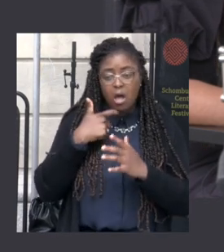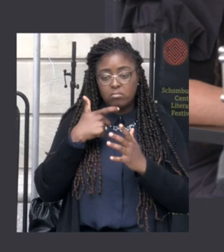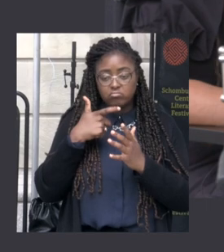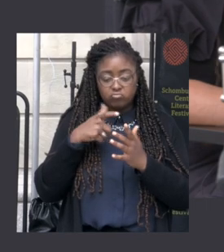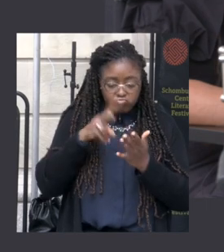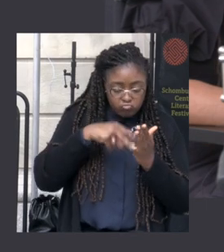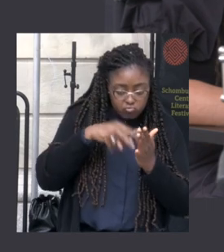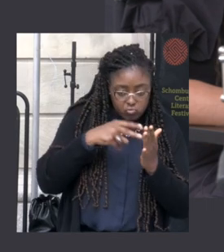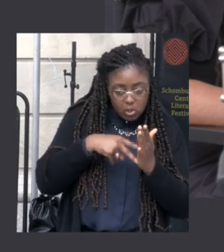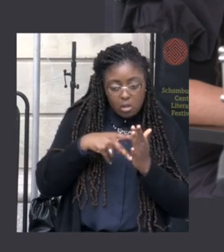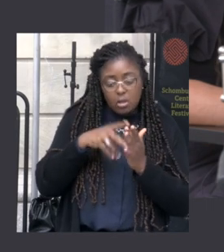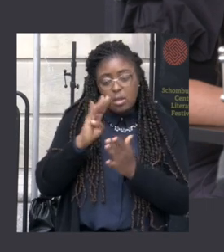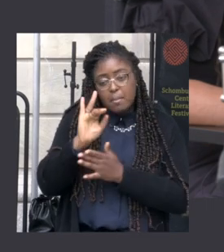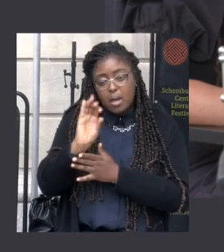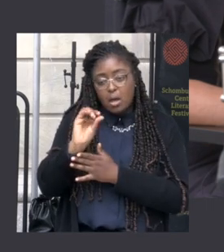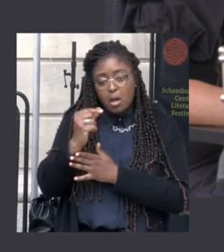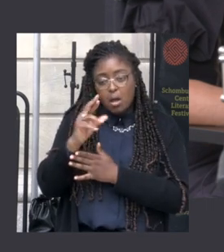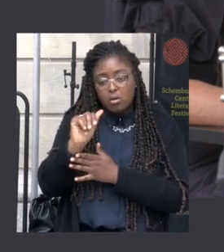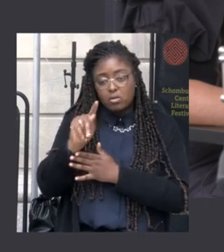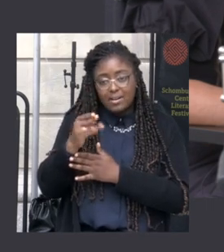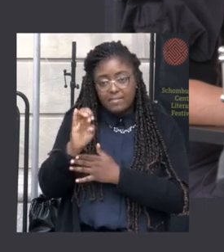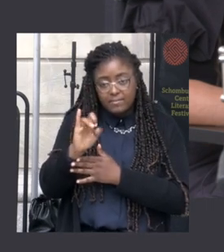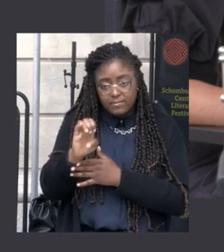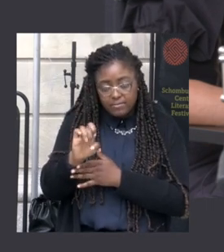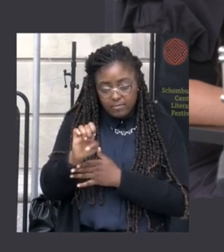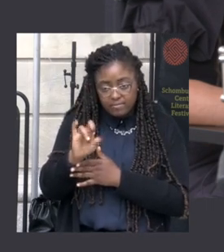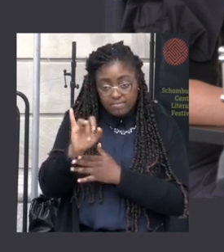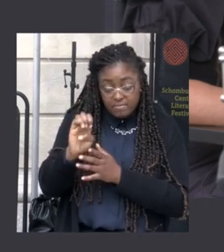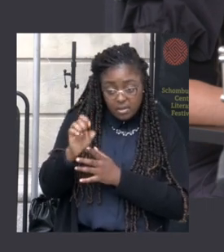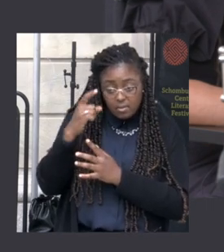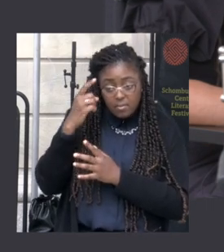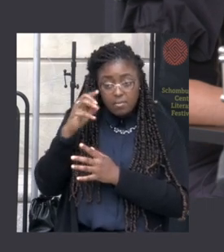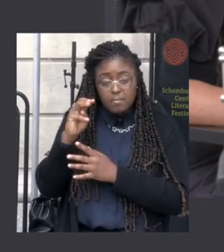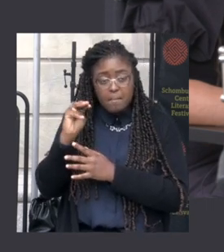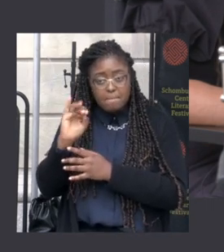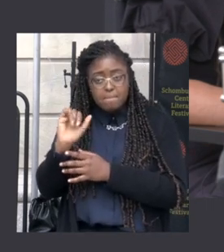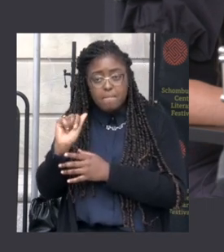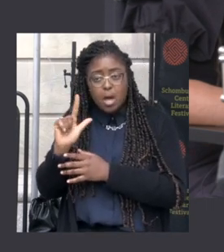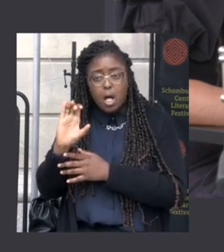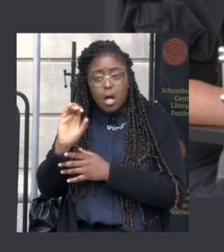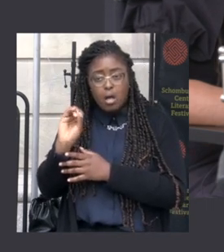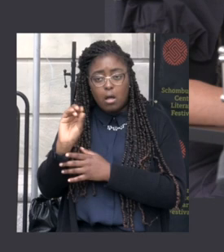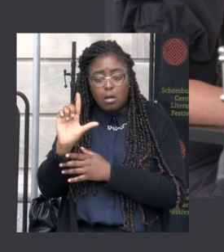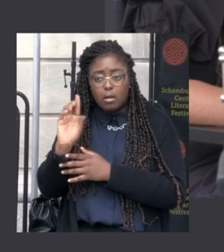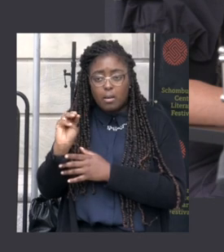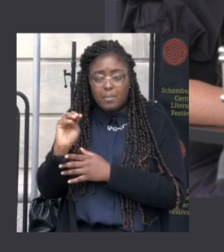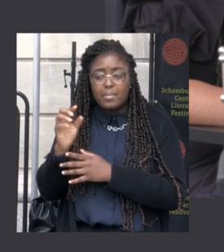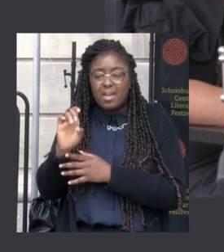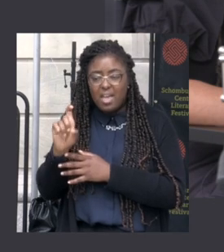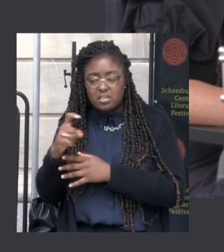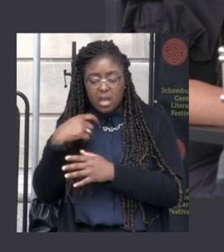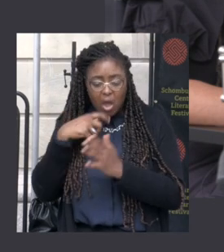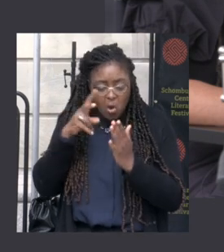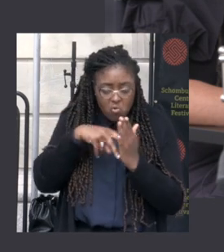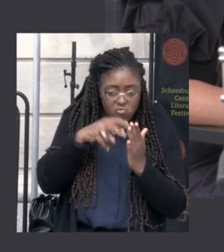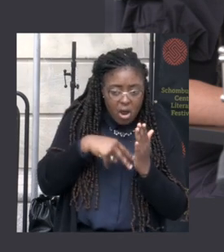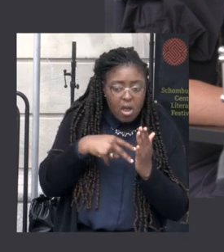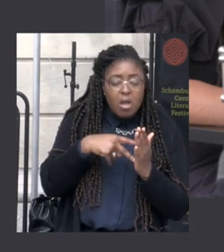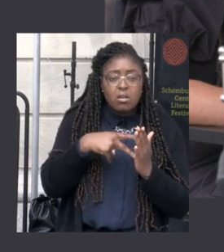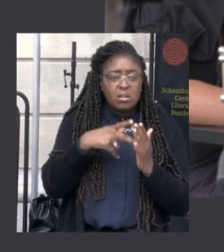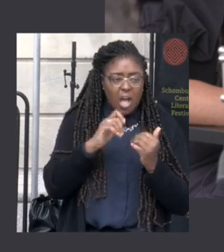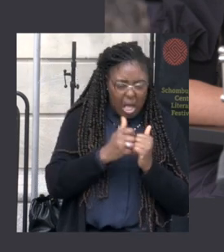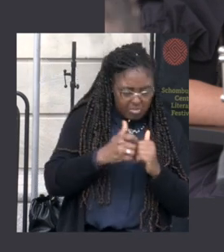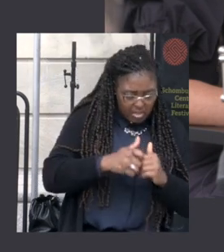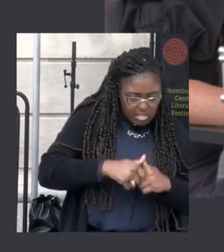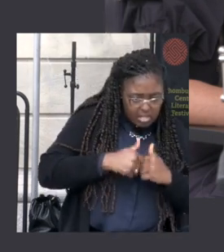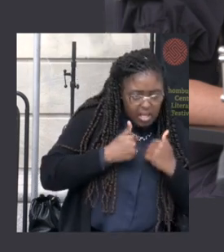that, I learned about Elijah Muhammad and his two-book collection, How to Eat to Live. And then we can look at Rastafarians and their